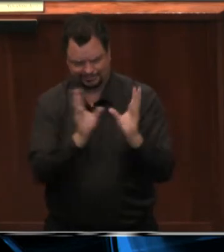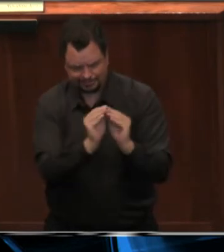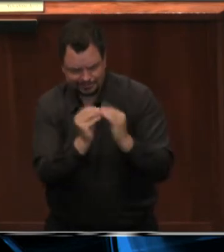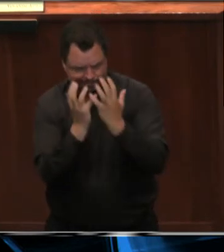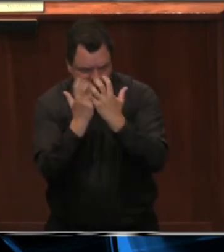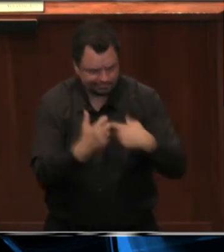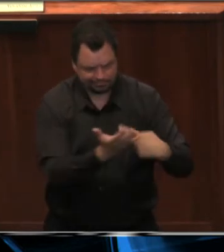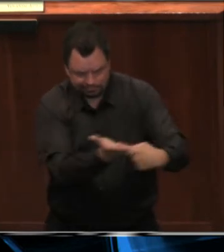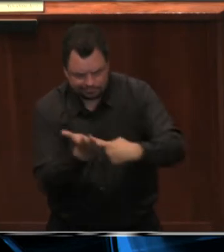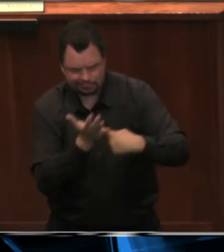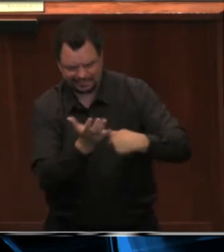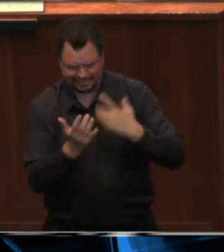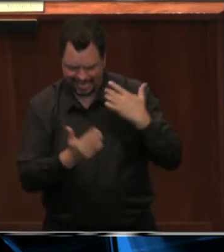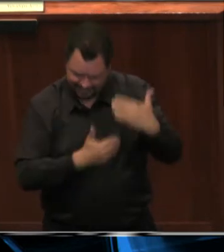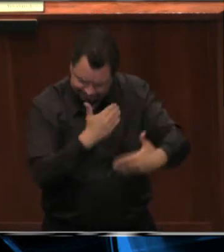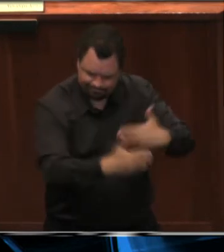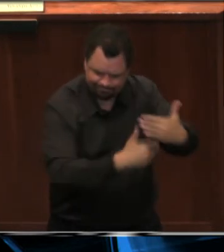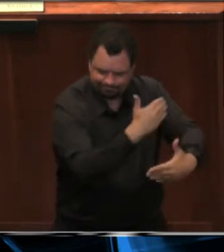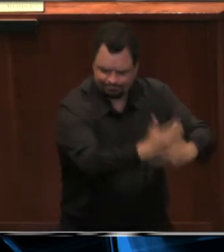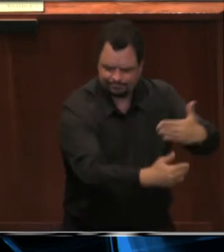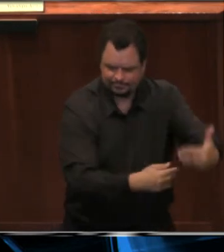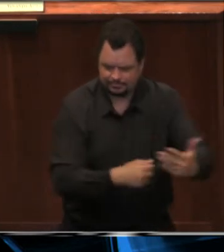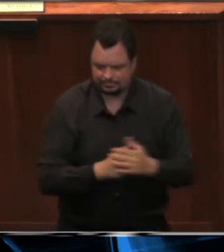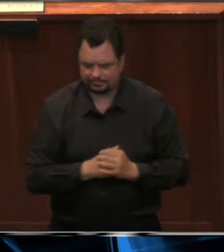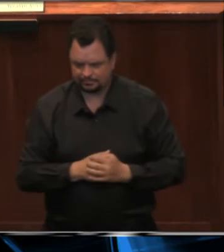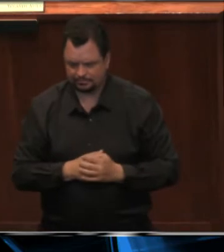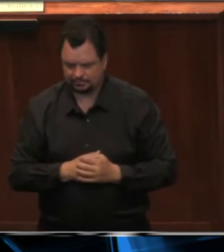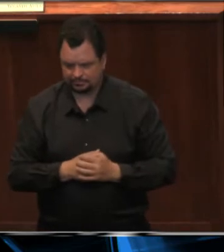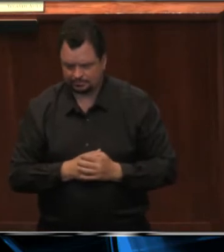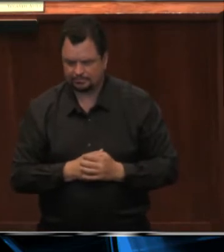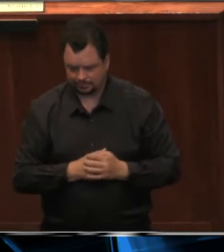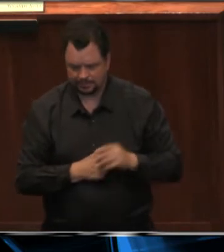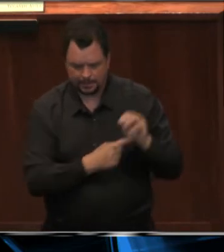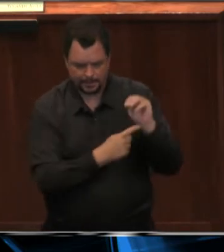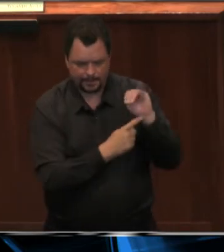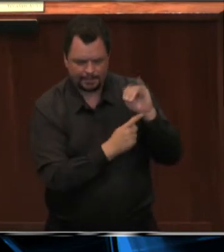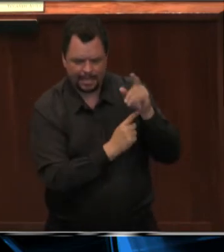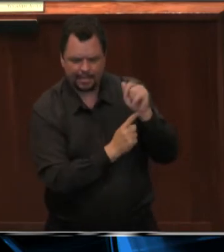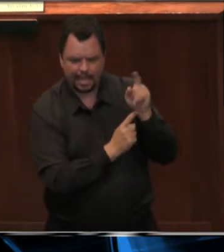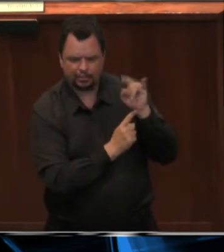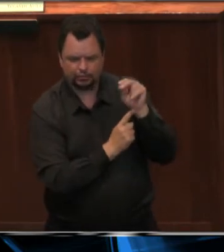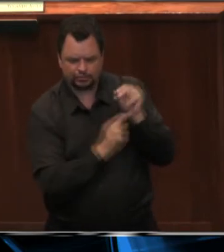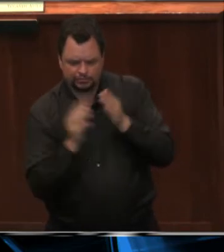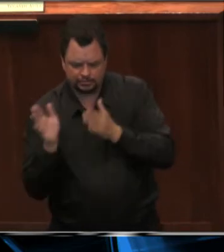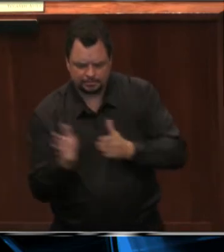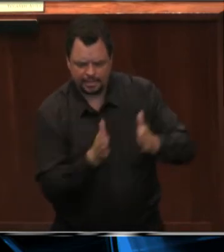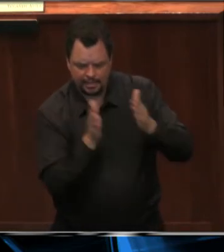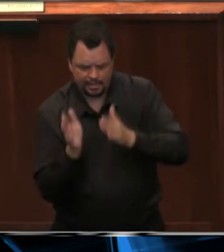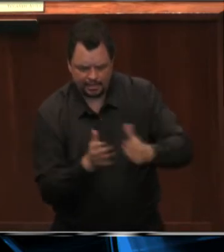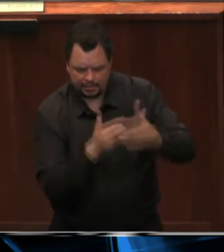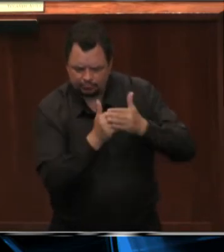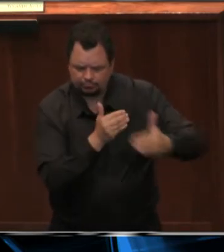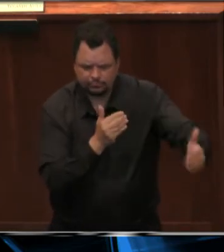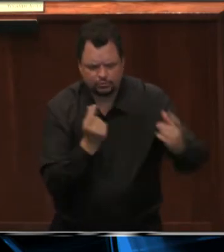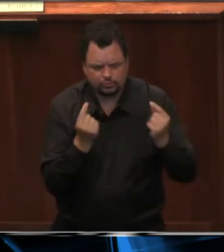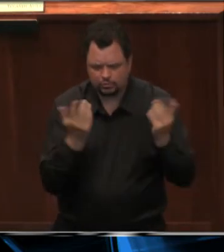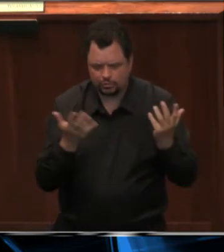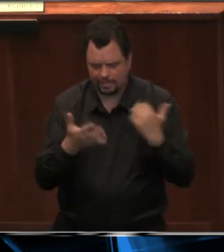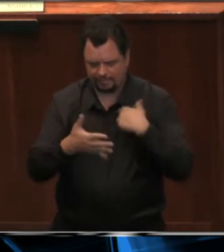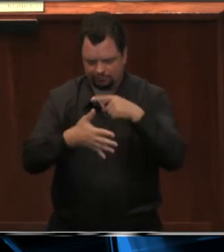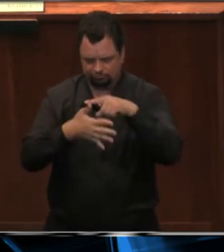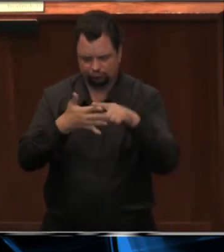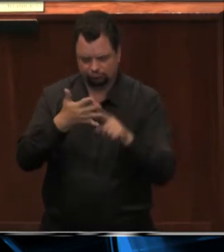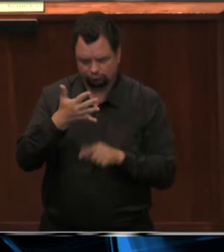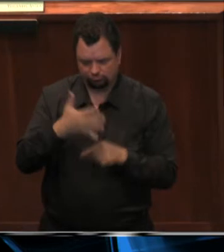So we wanted to talk a little bit today about the elements of our mitigation plan. As Dr. Johnson laid out for you, the interventions that